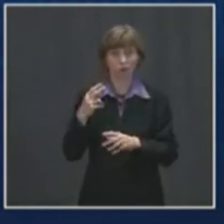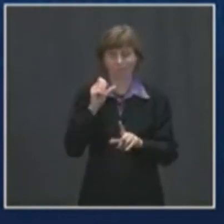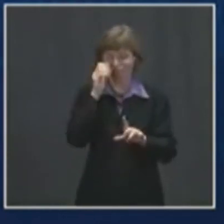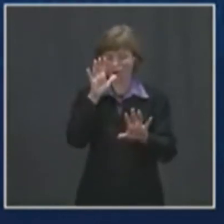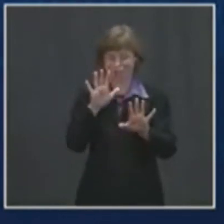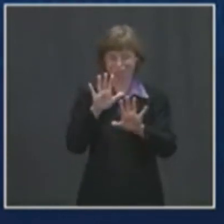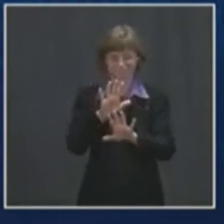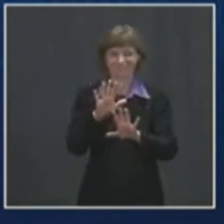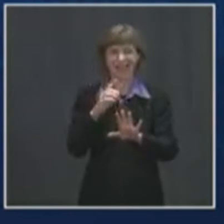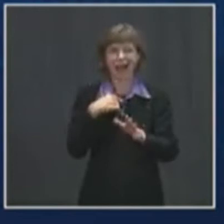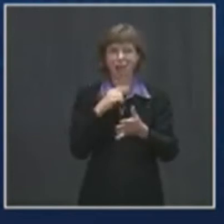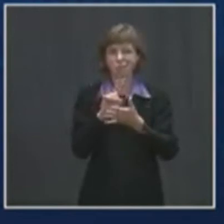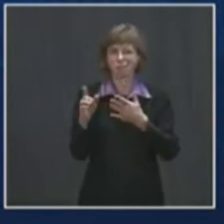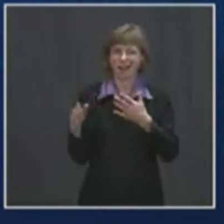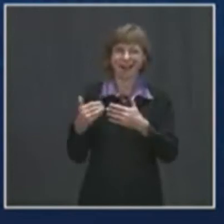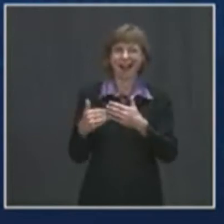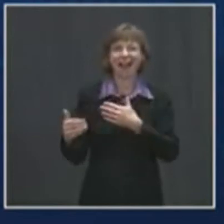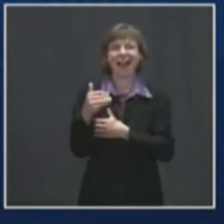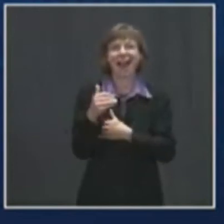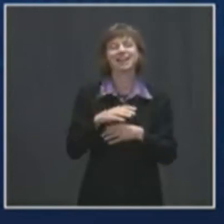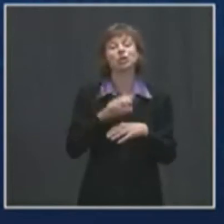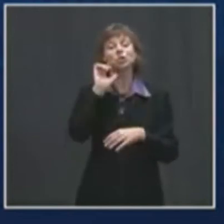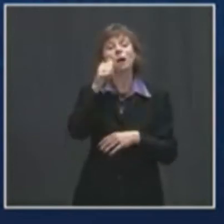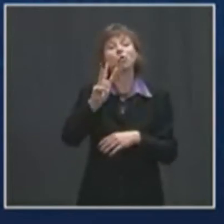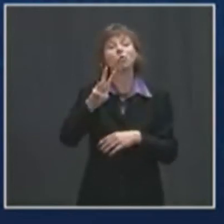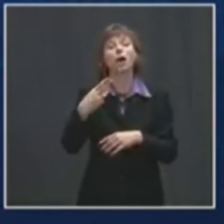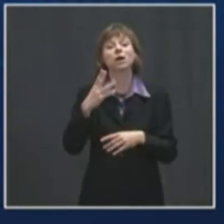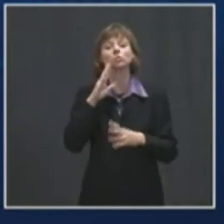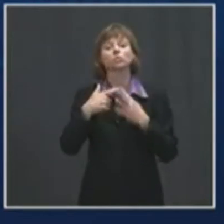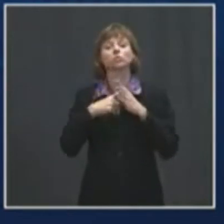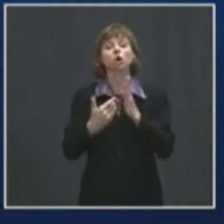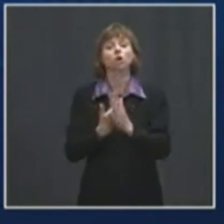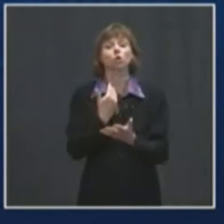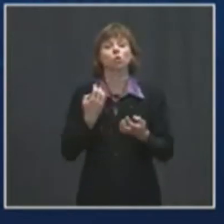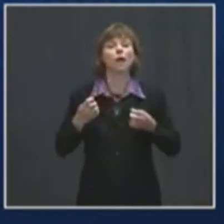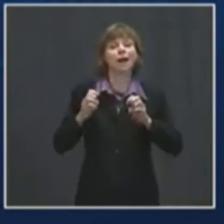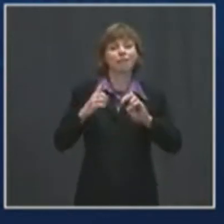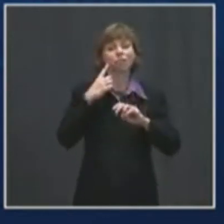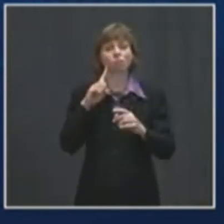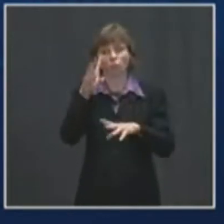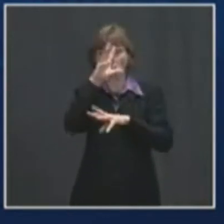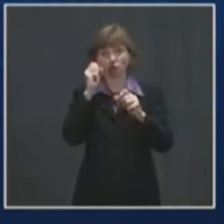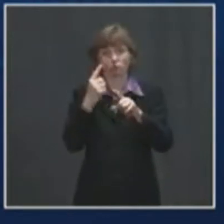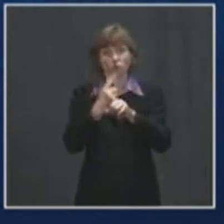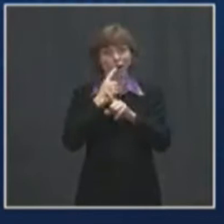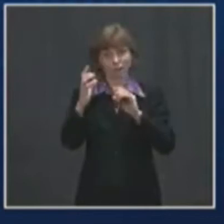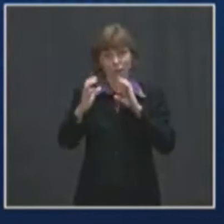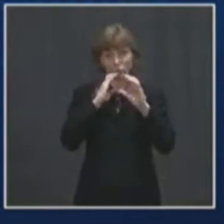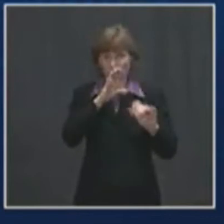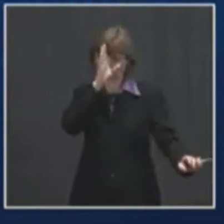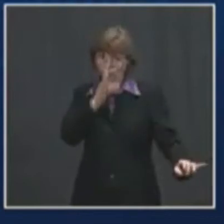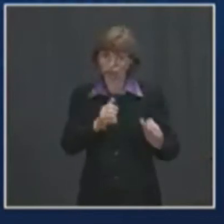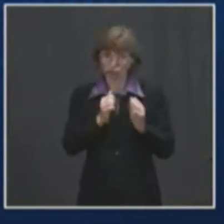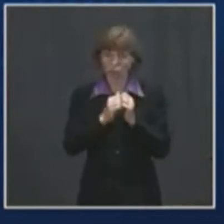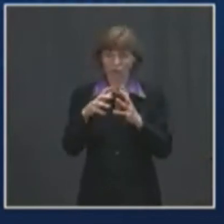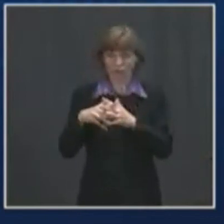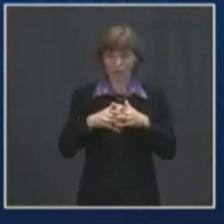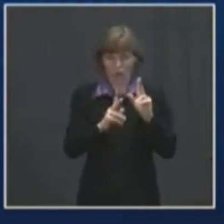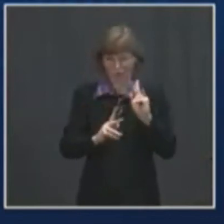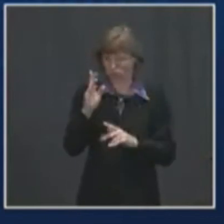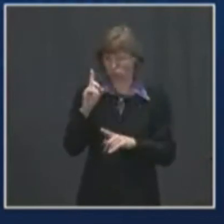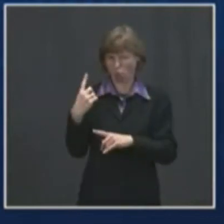ahead. Tomorrow the White House will launch a new effort for the President to regularly communicate directly with the American people. This was a question one of your colleagues